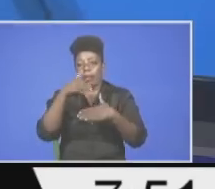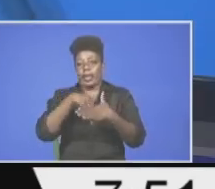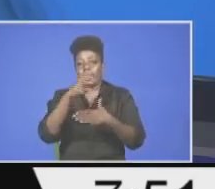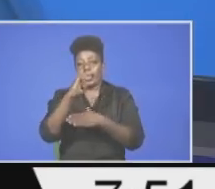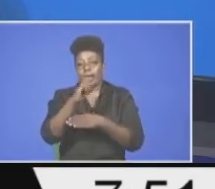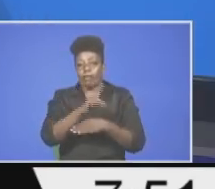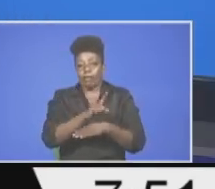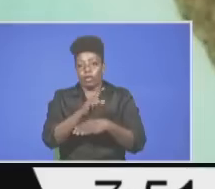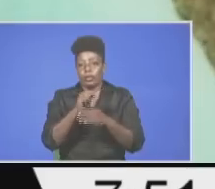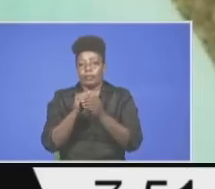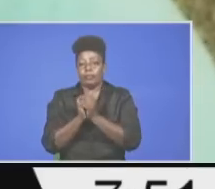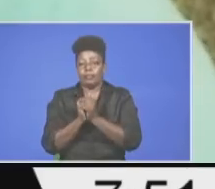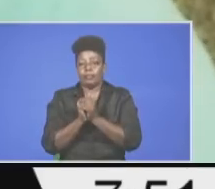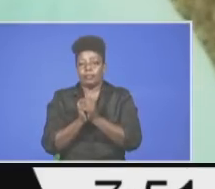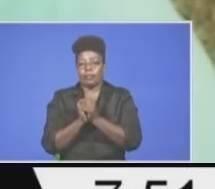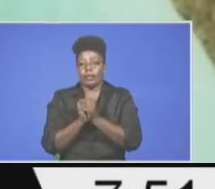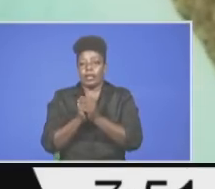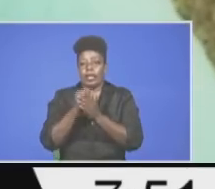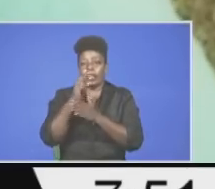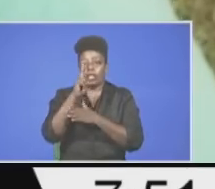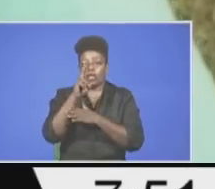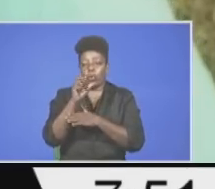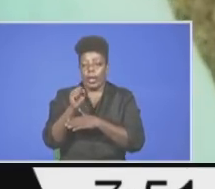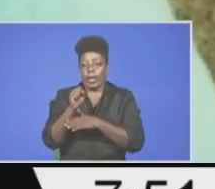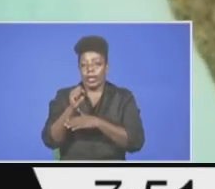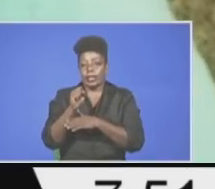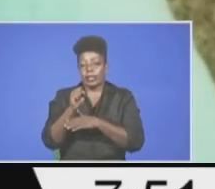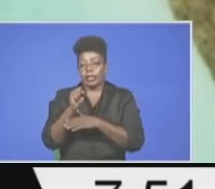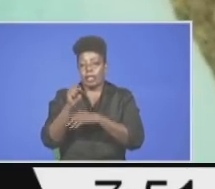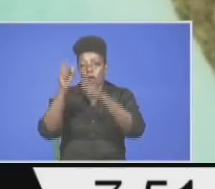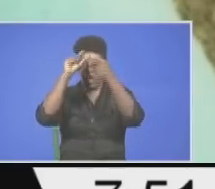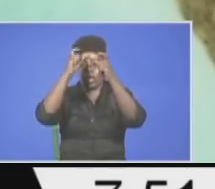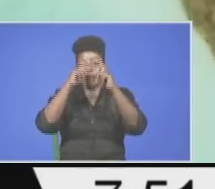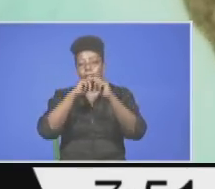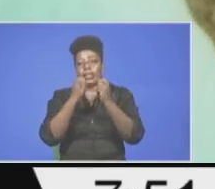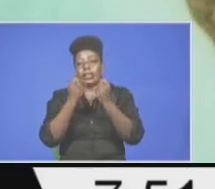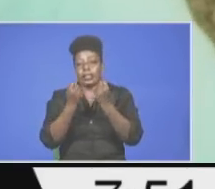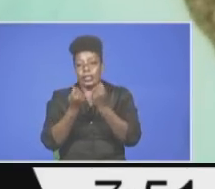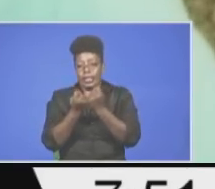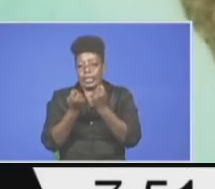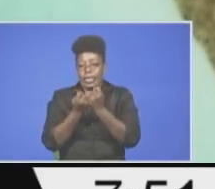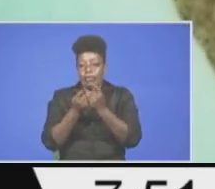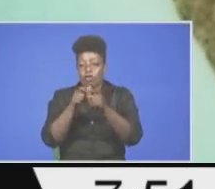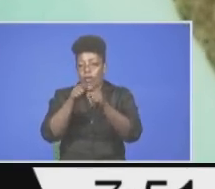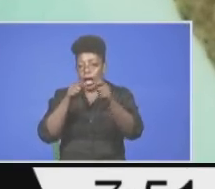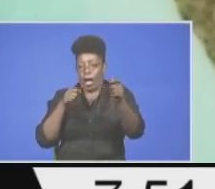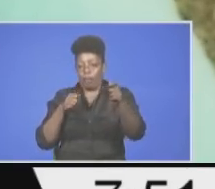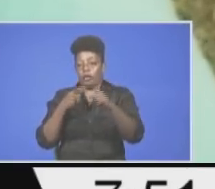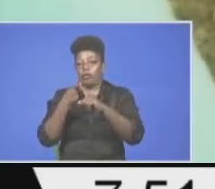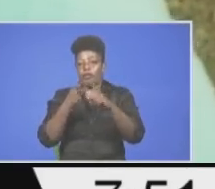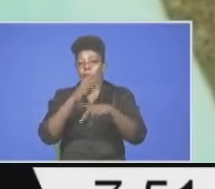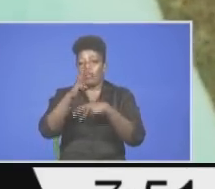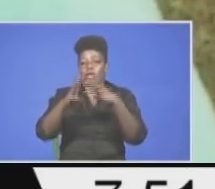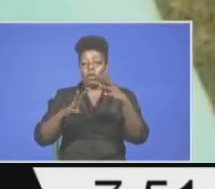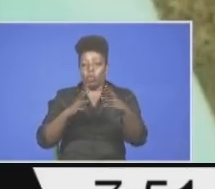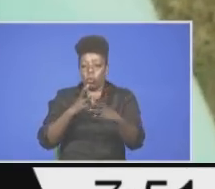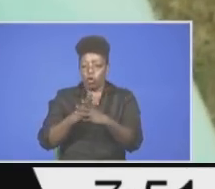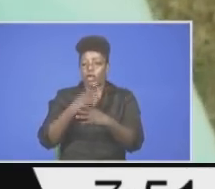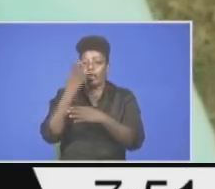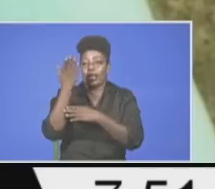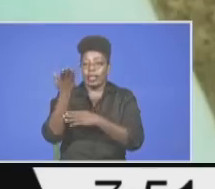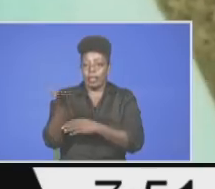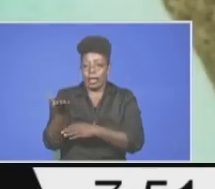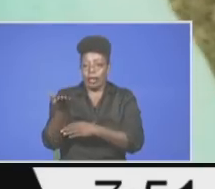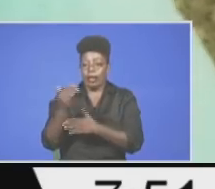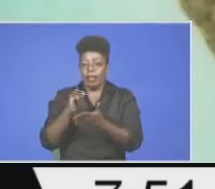California. That's where the U.S. Olympic team trains, and there'll be archers from all over the world there. That's a very